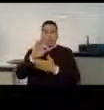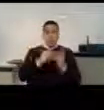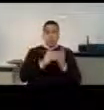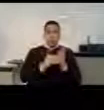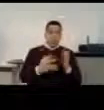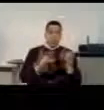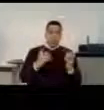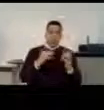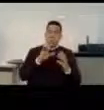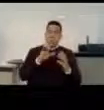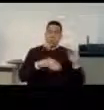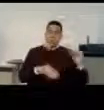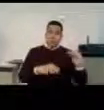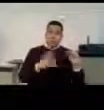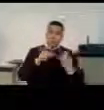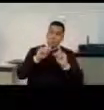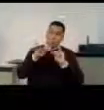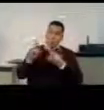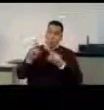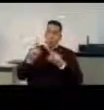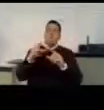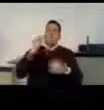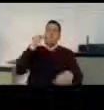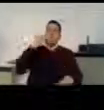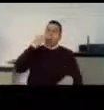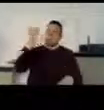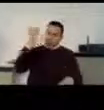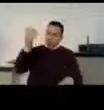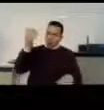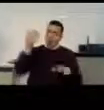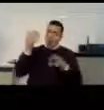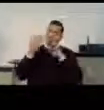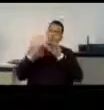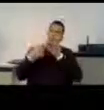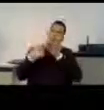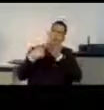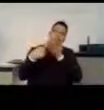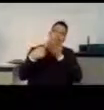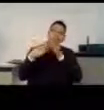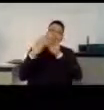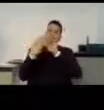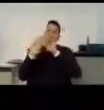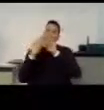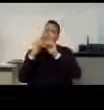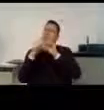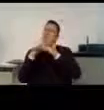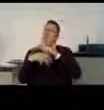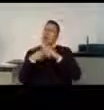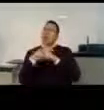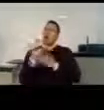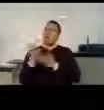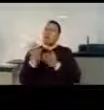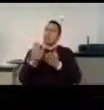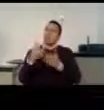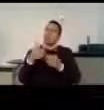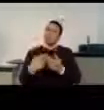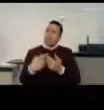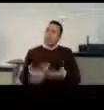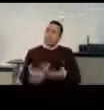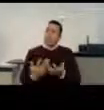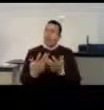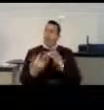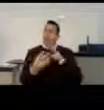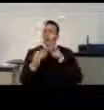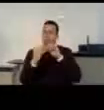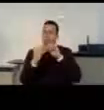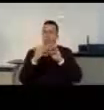what they do offer, and have a conversation. Give that office a call and talk to them about what kind of